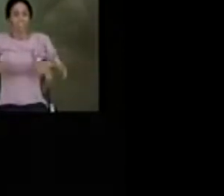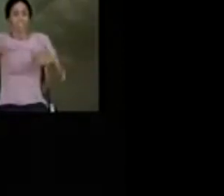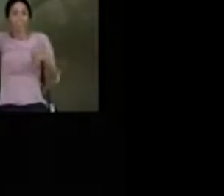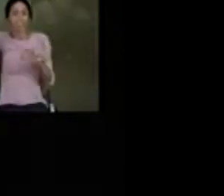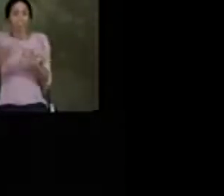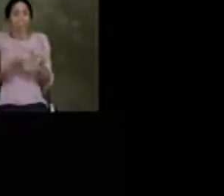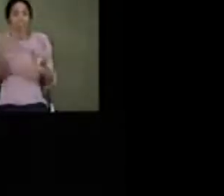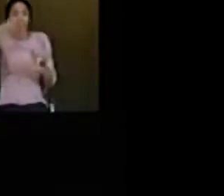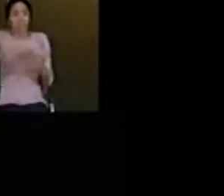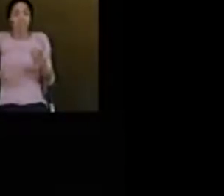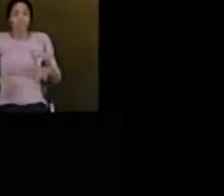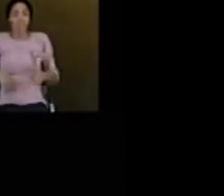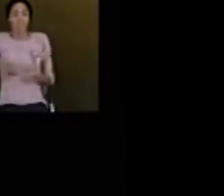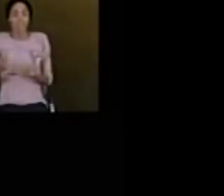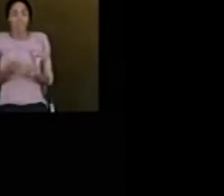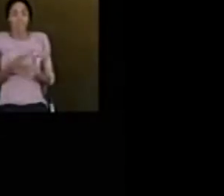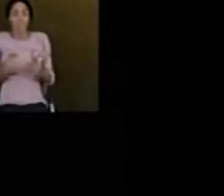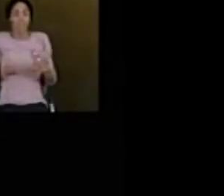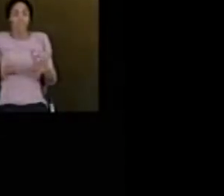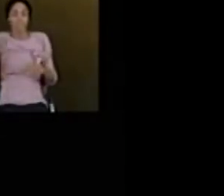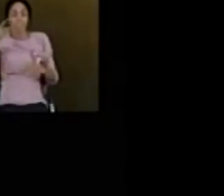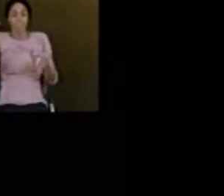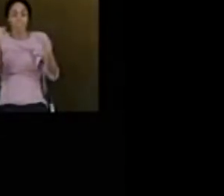Ilorin, Kwara State. Join us.